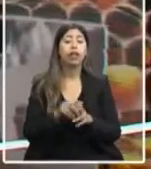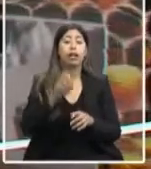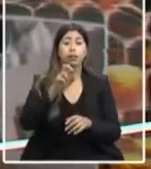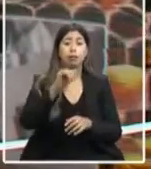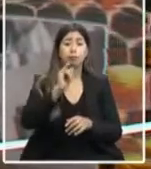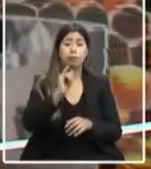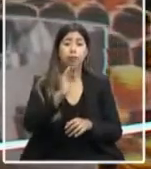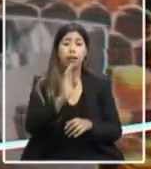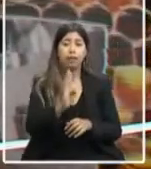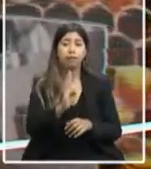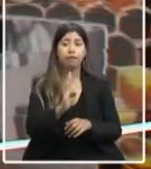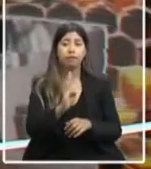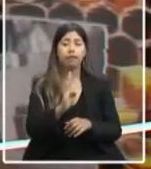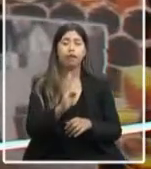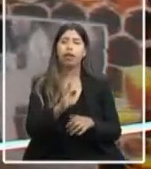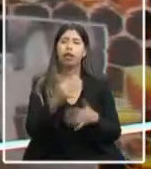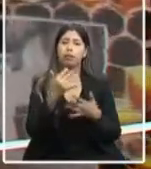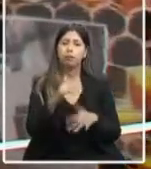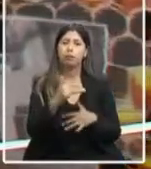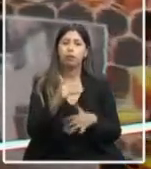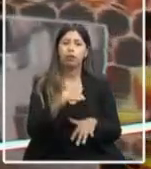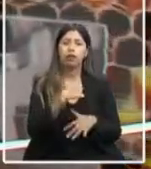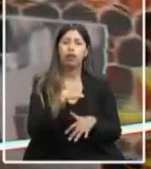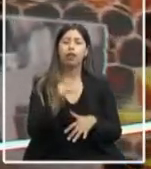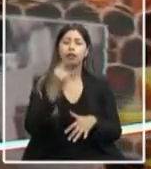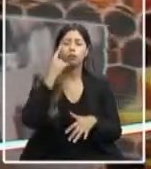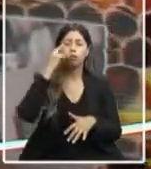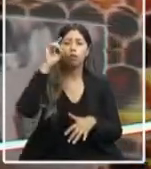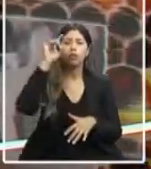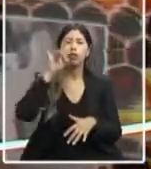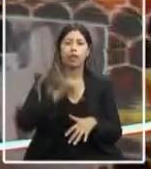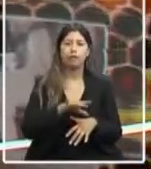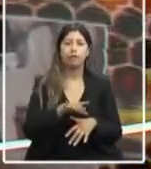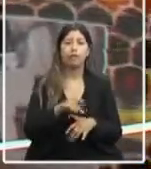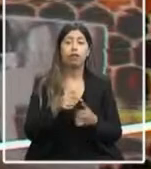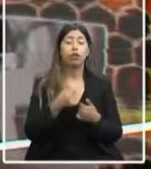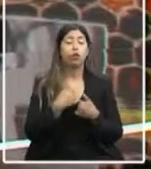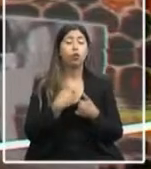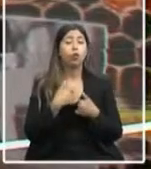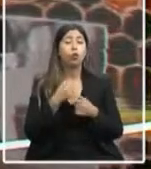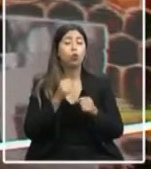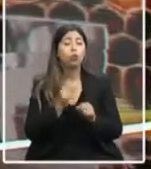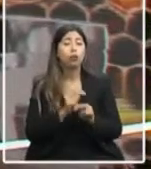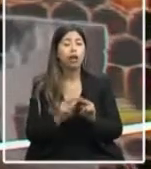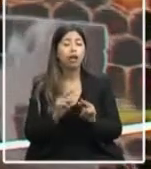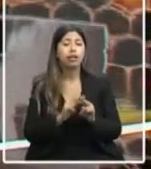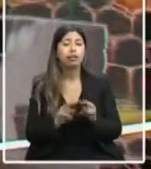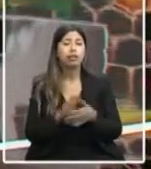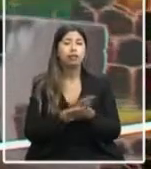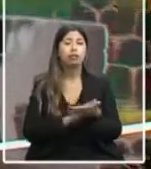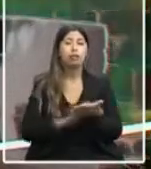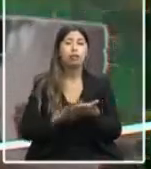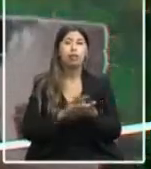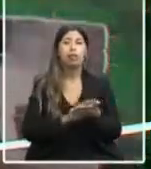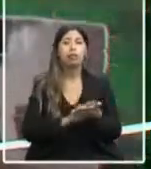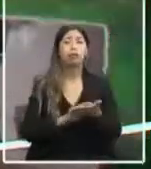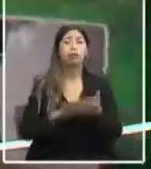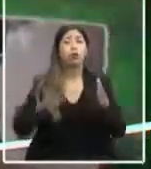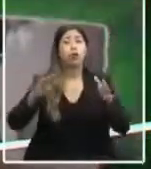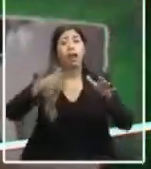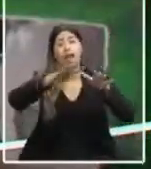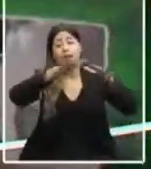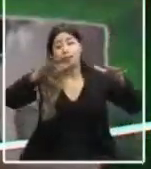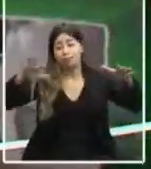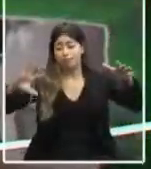whole coral reef destroyed, but the national accounts won't recognize it, won't notice